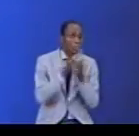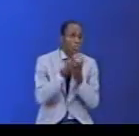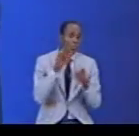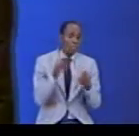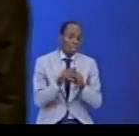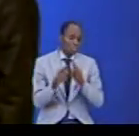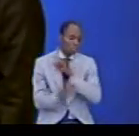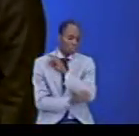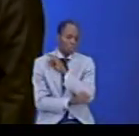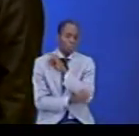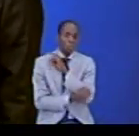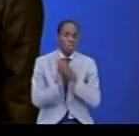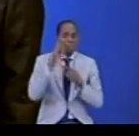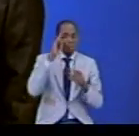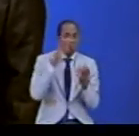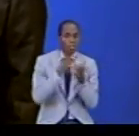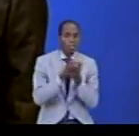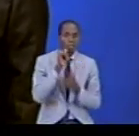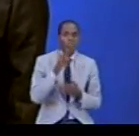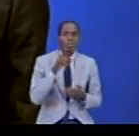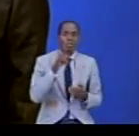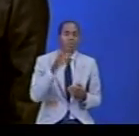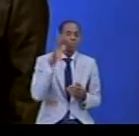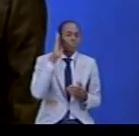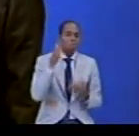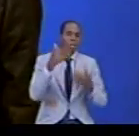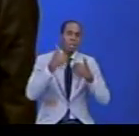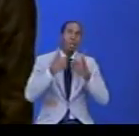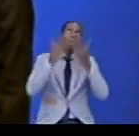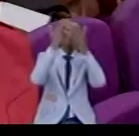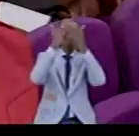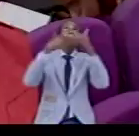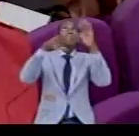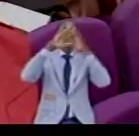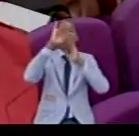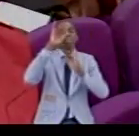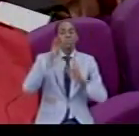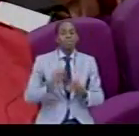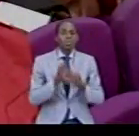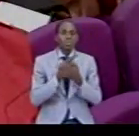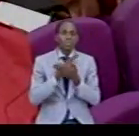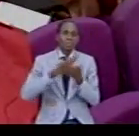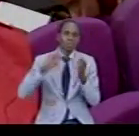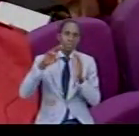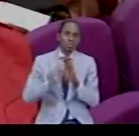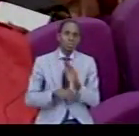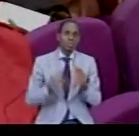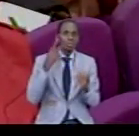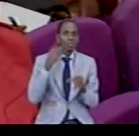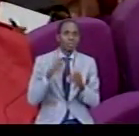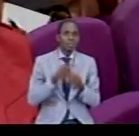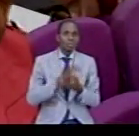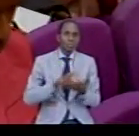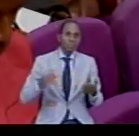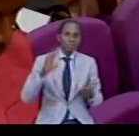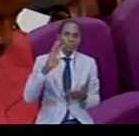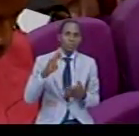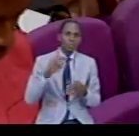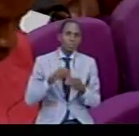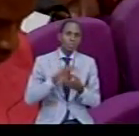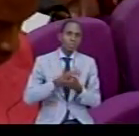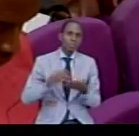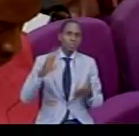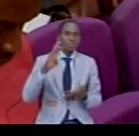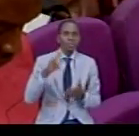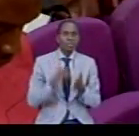believes your High Heavens righteousness look at verse 4 in verse 4